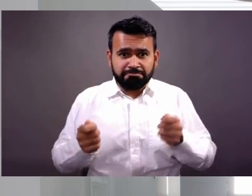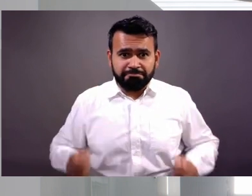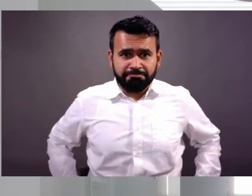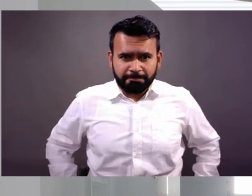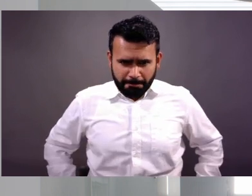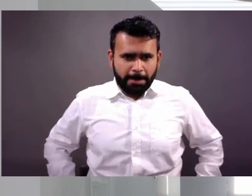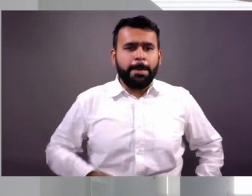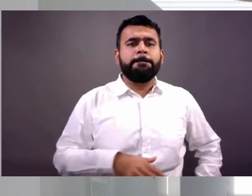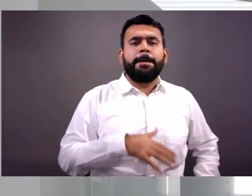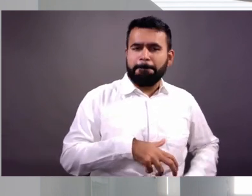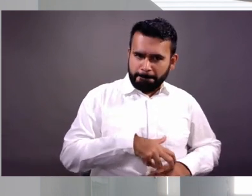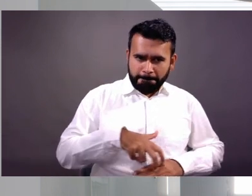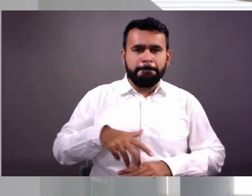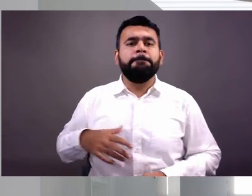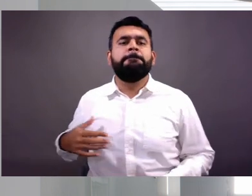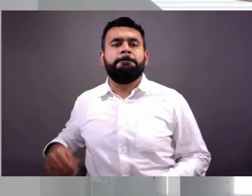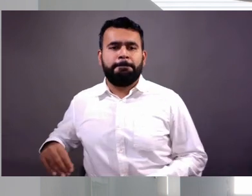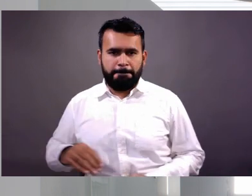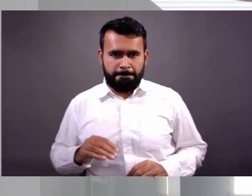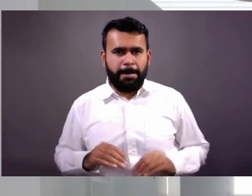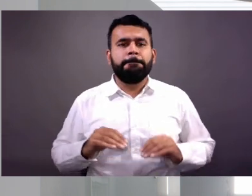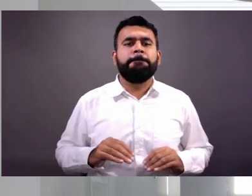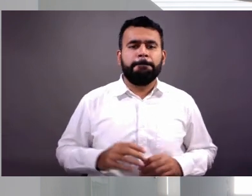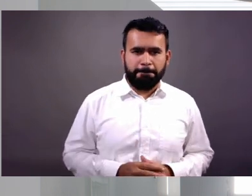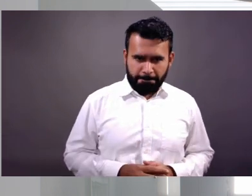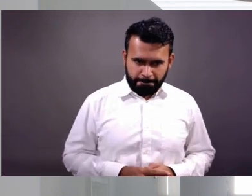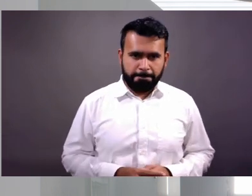8, hup, hup.